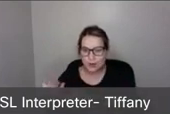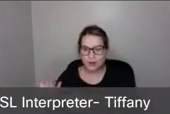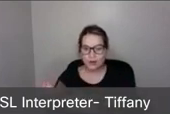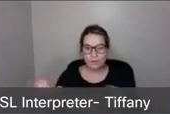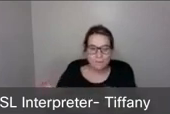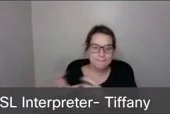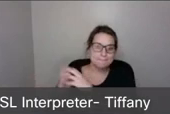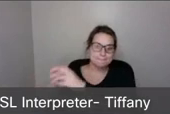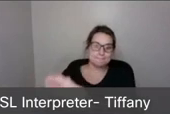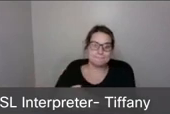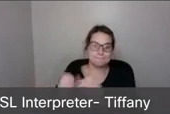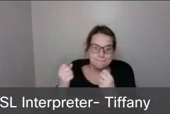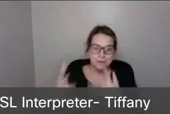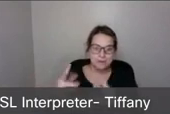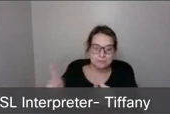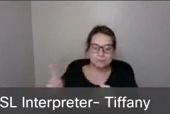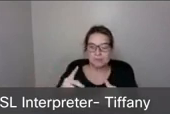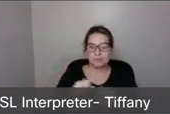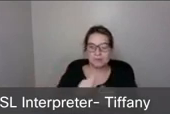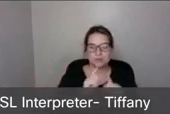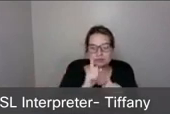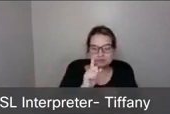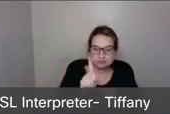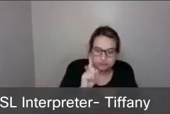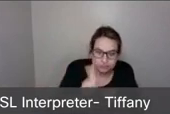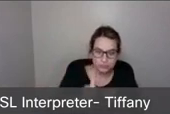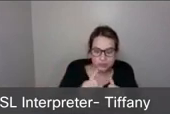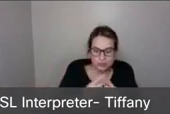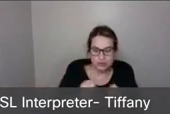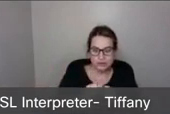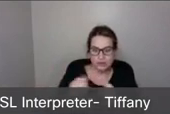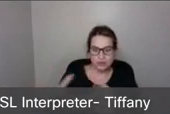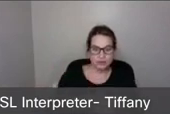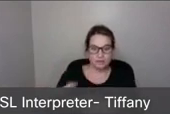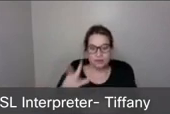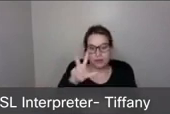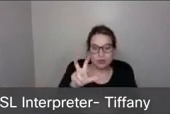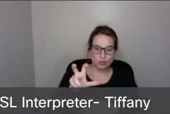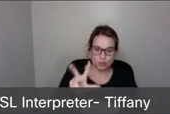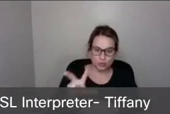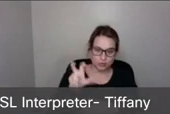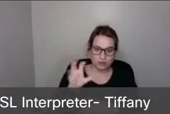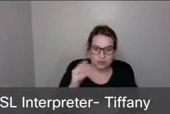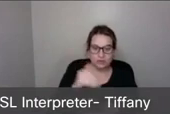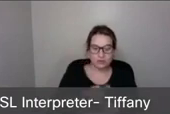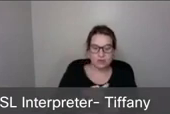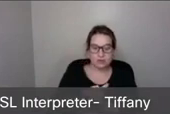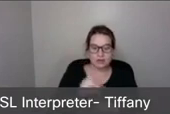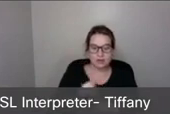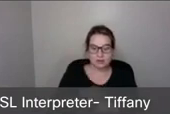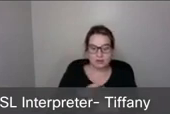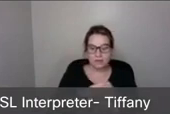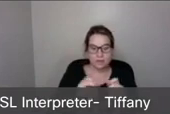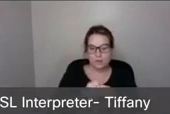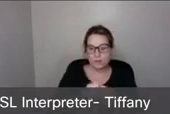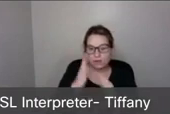Democrats into a single district and leaves the 300,000 Native Americans without any hope